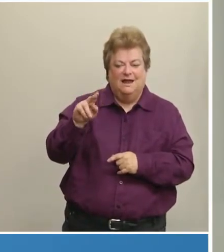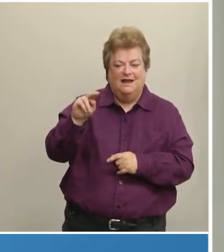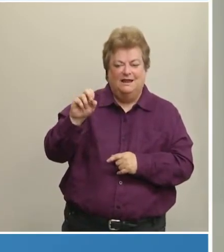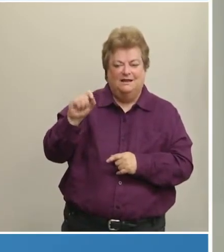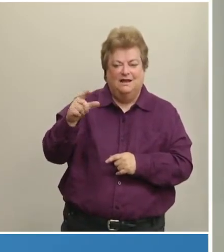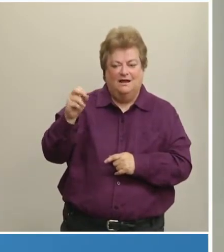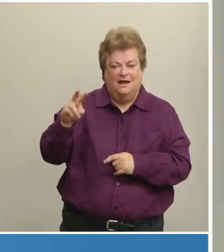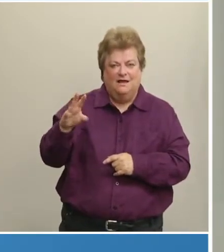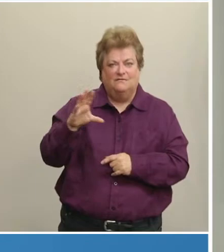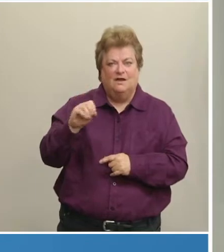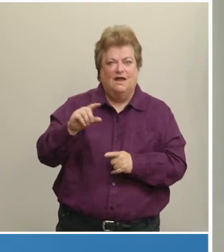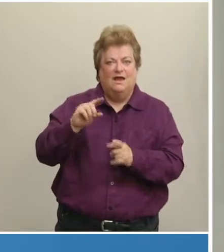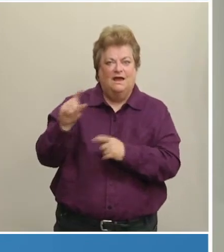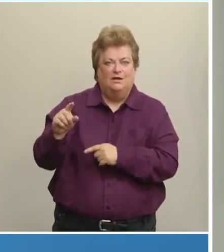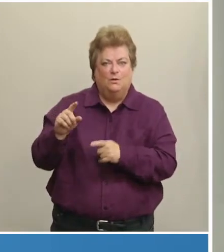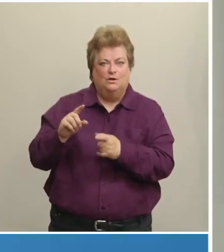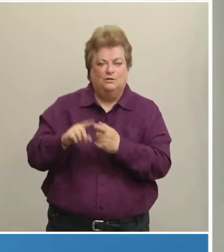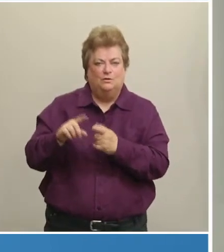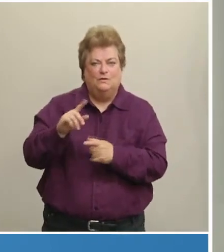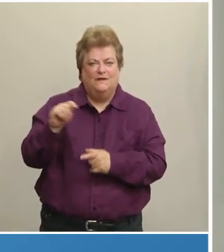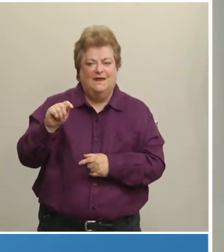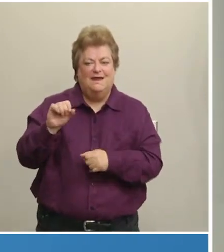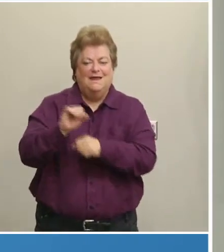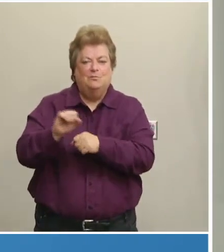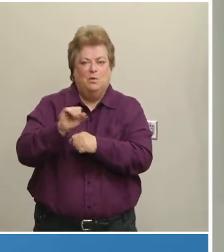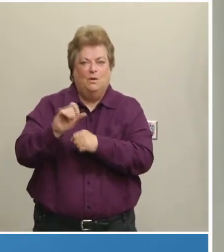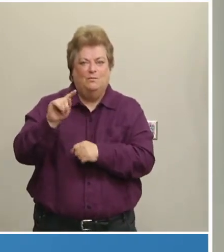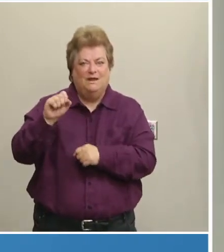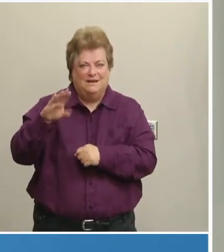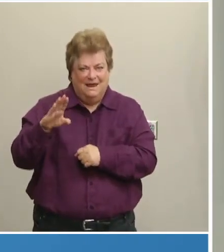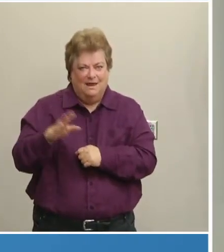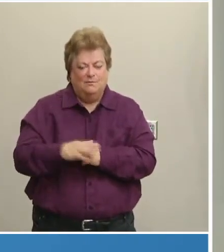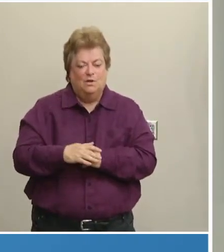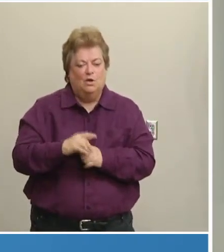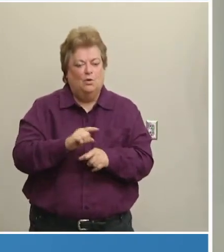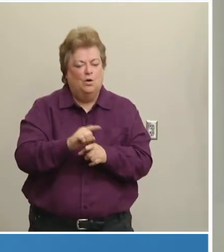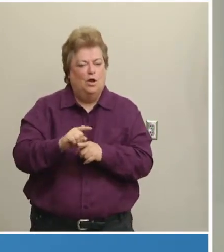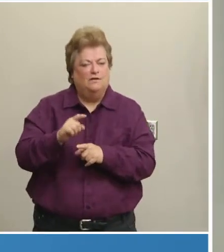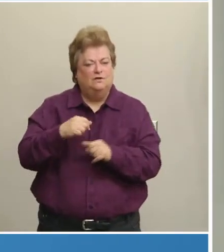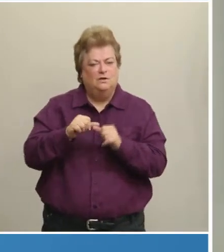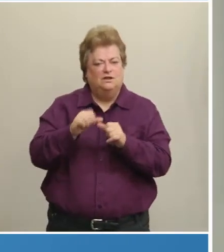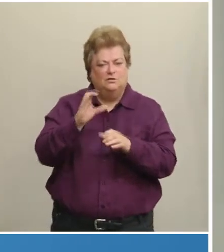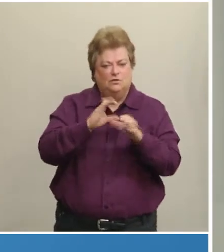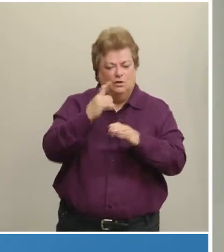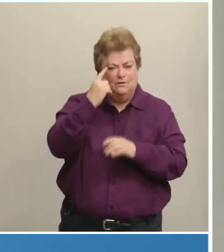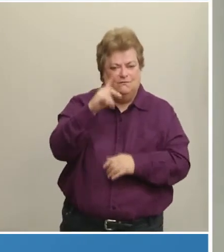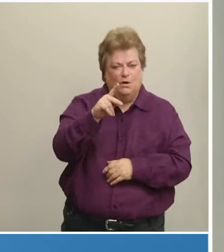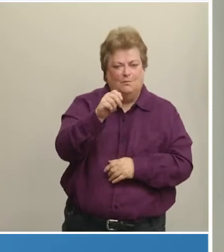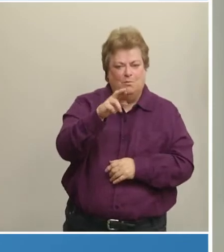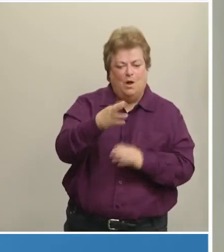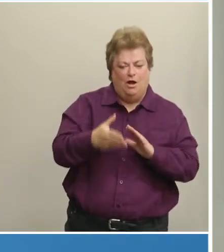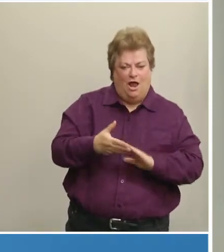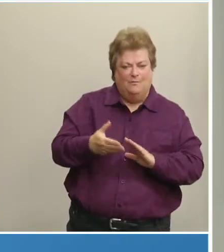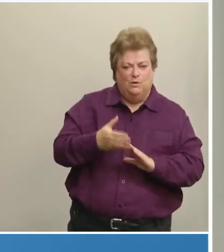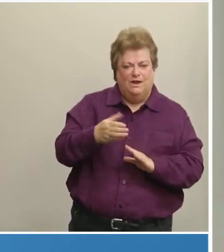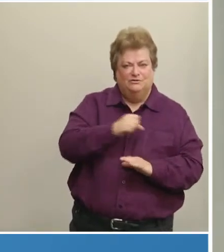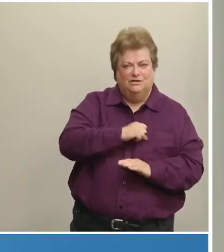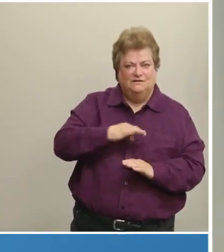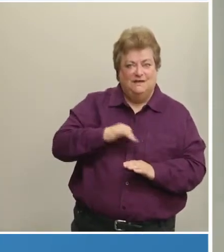jobs.lincoln.ne.gov and go to the seasonal employment tab on that page. We're also continuing to look for park operations staff as